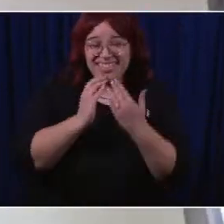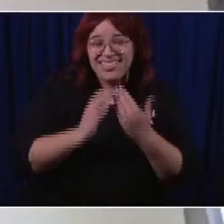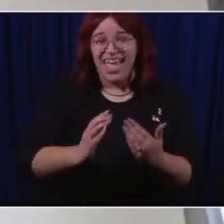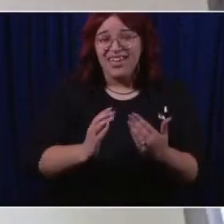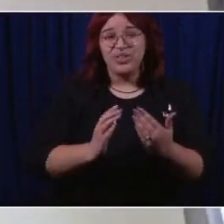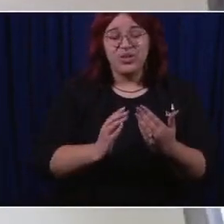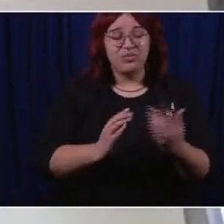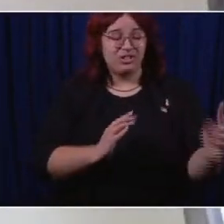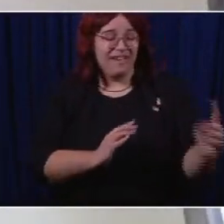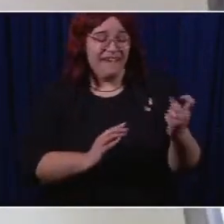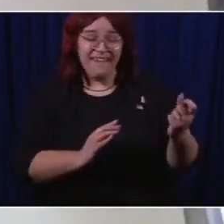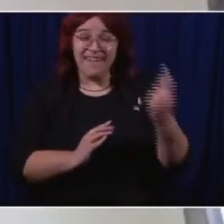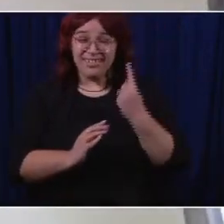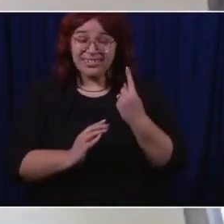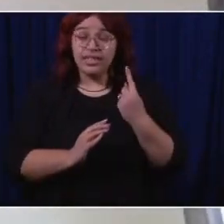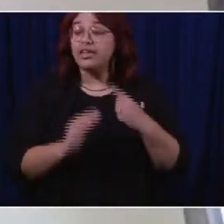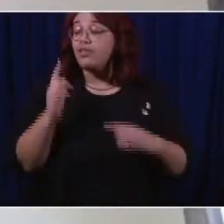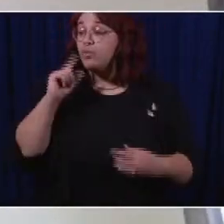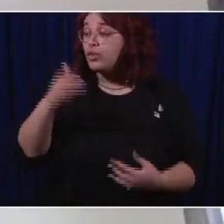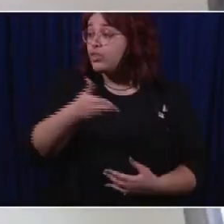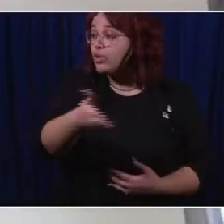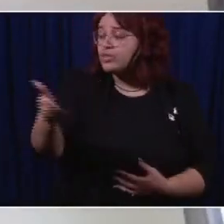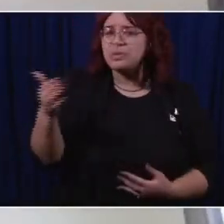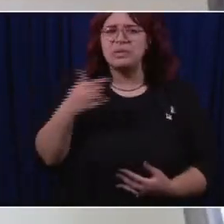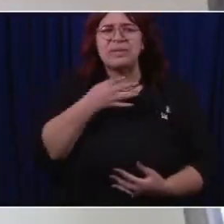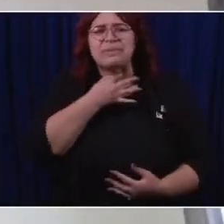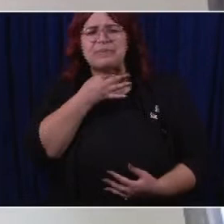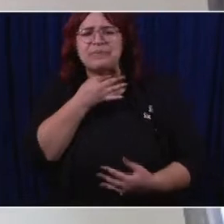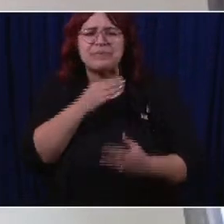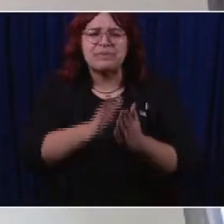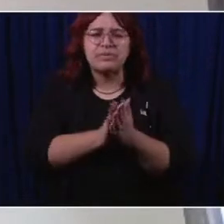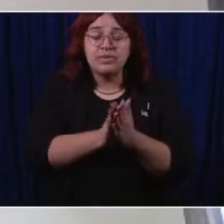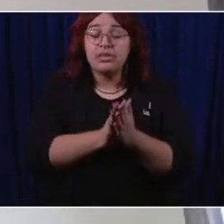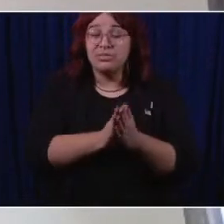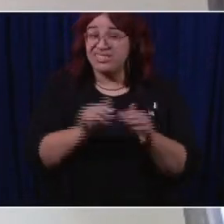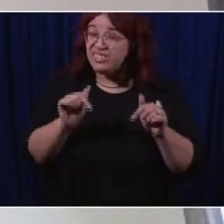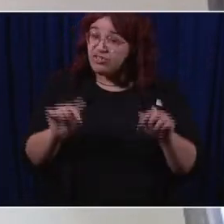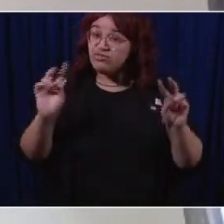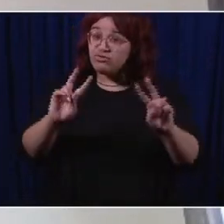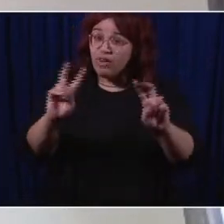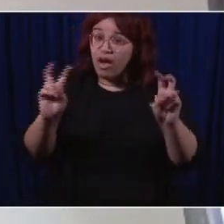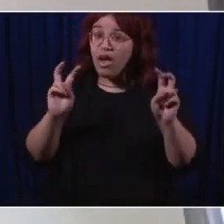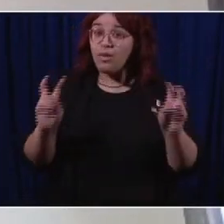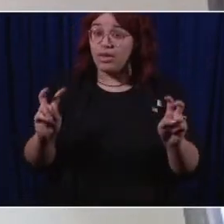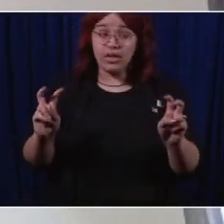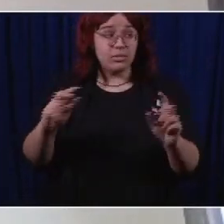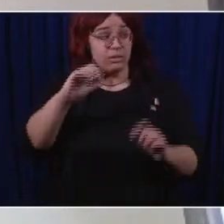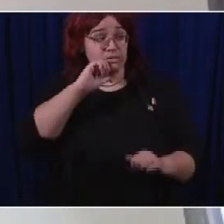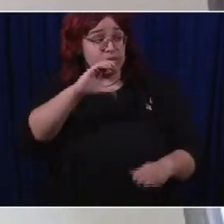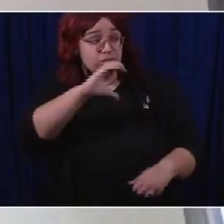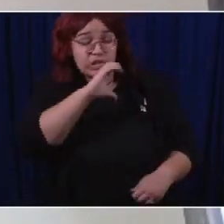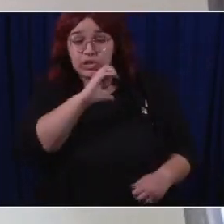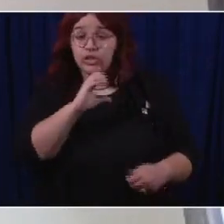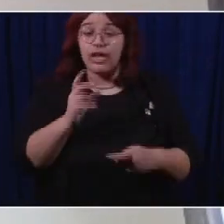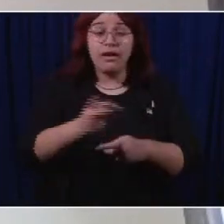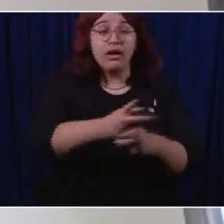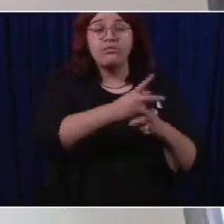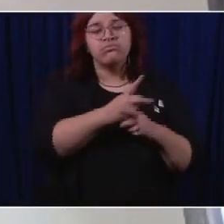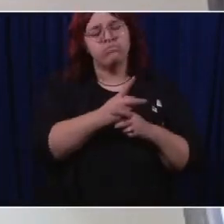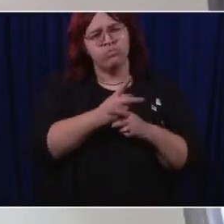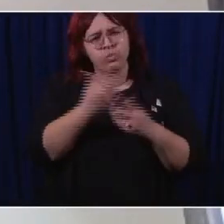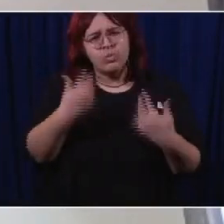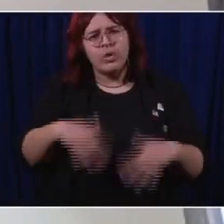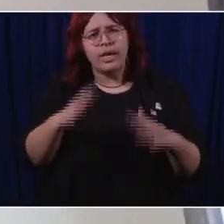Governor, and for those who are very interested in this very important topic. Throughout, we have been very